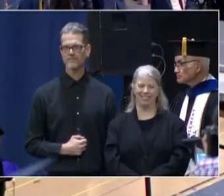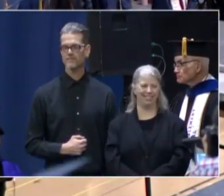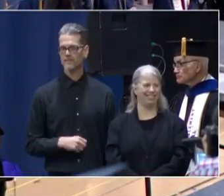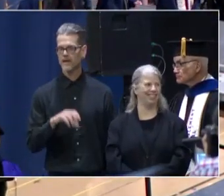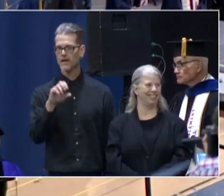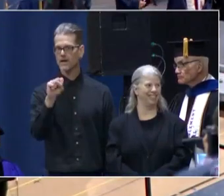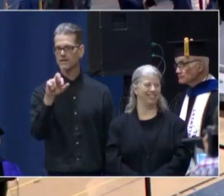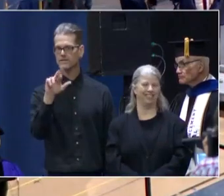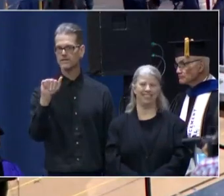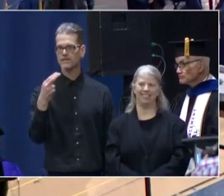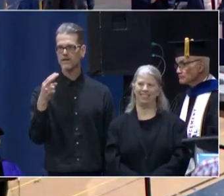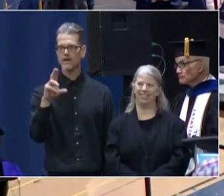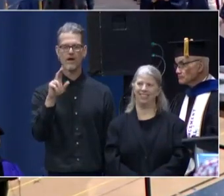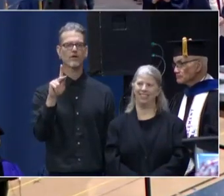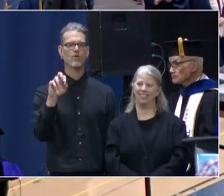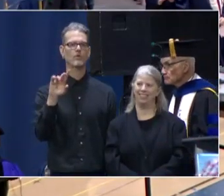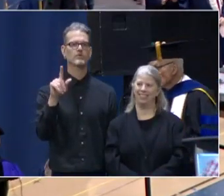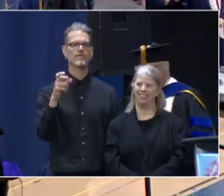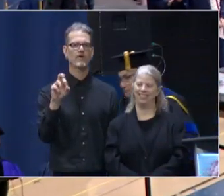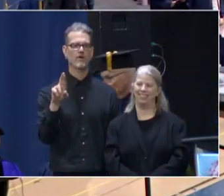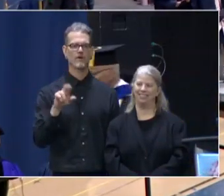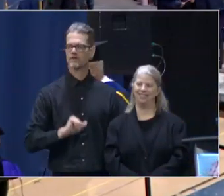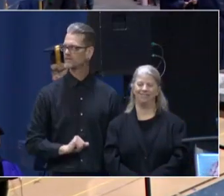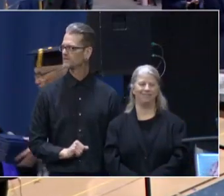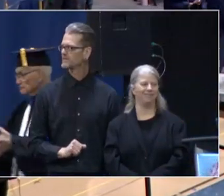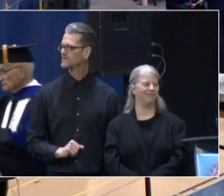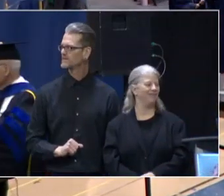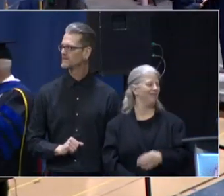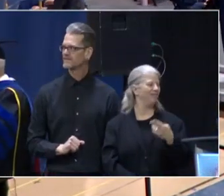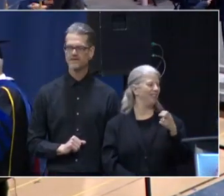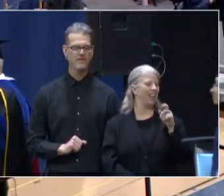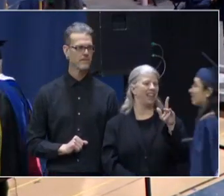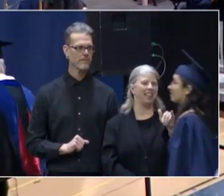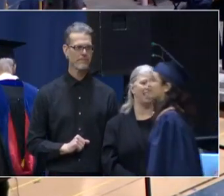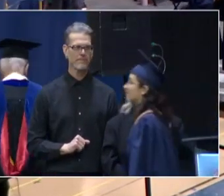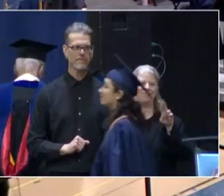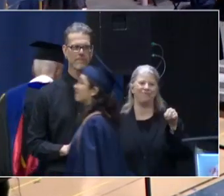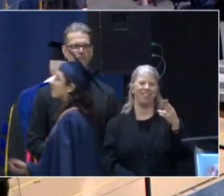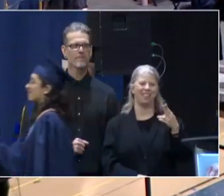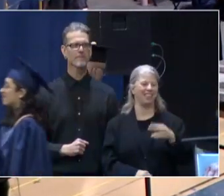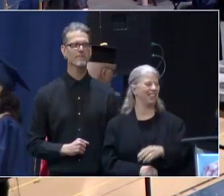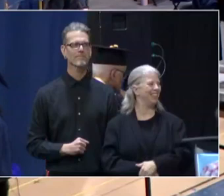Sarah Kochevar. Haley Lynn Smith.